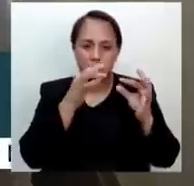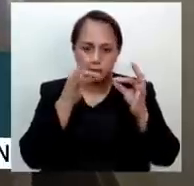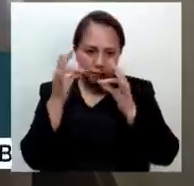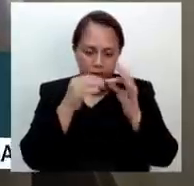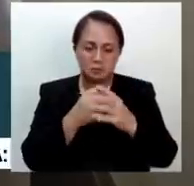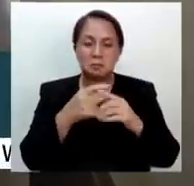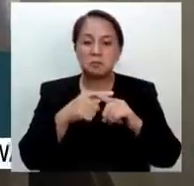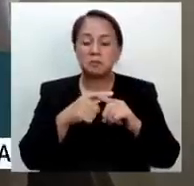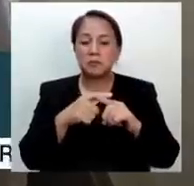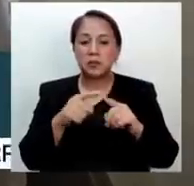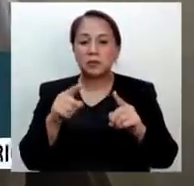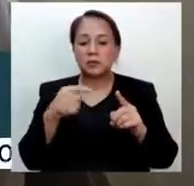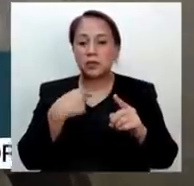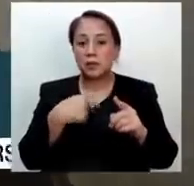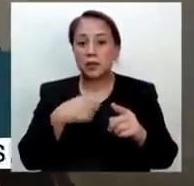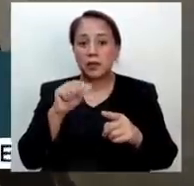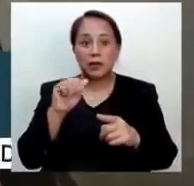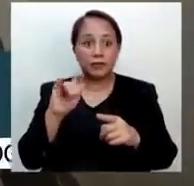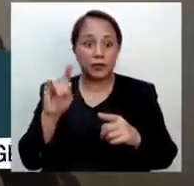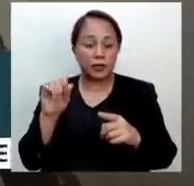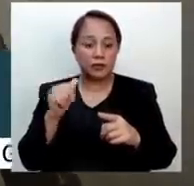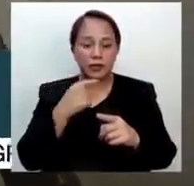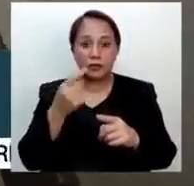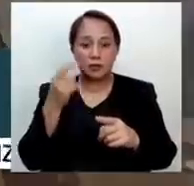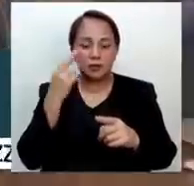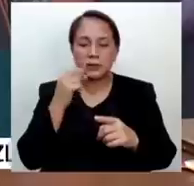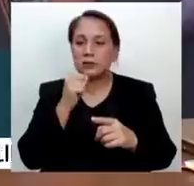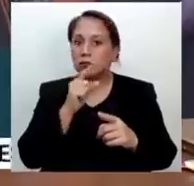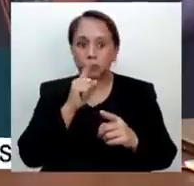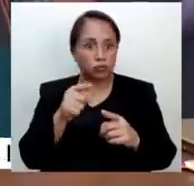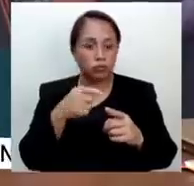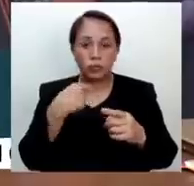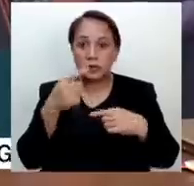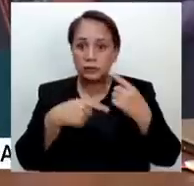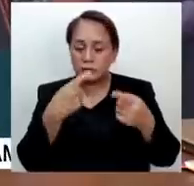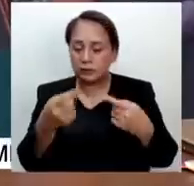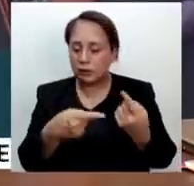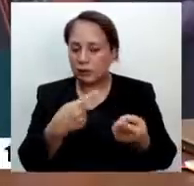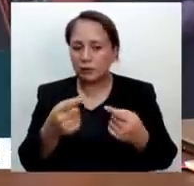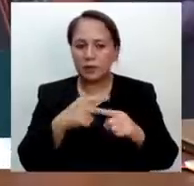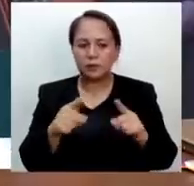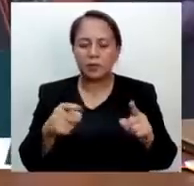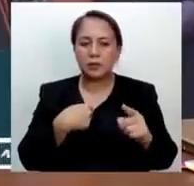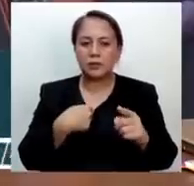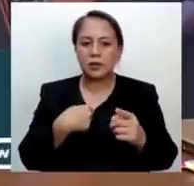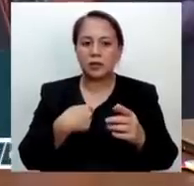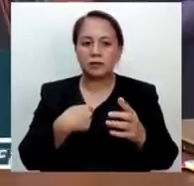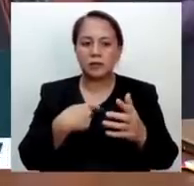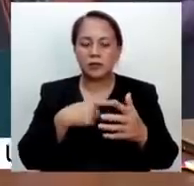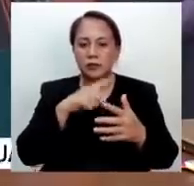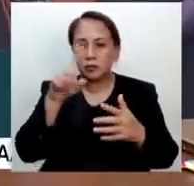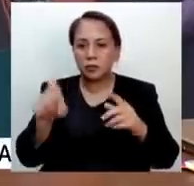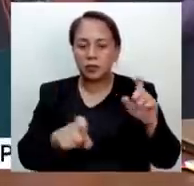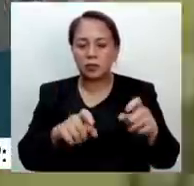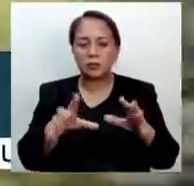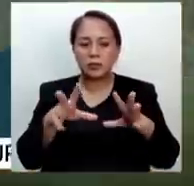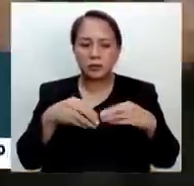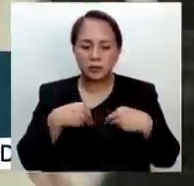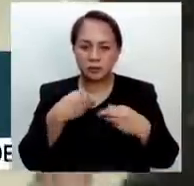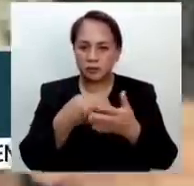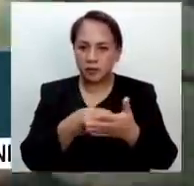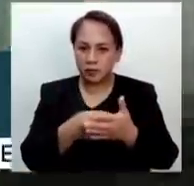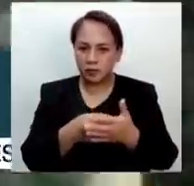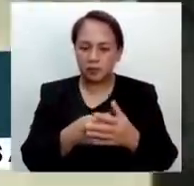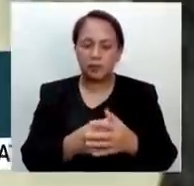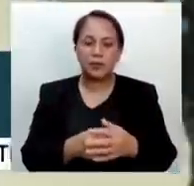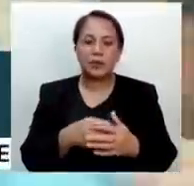affidavit Saturday, Ragos said none of these statements are true, and he would have ordered an investigation had he received such money. He also